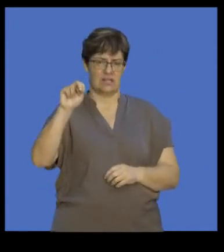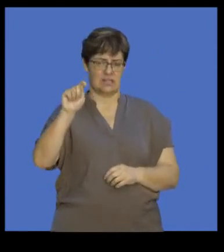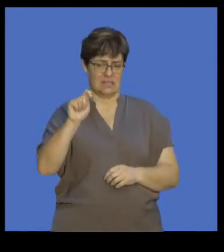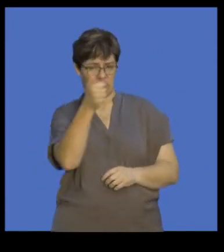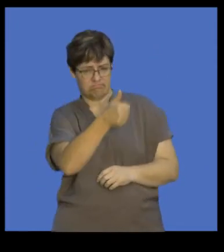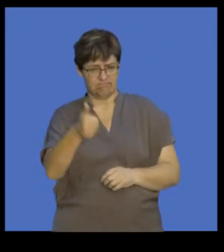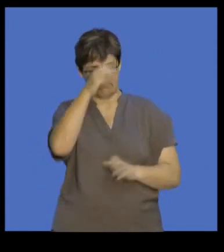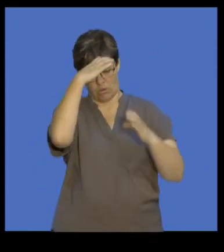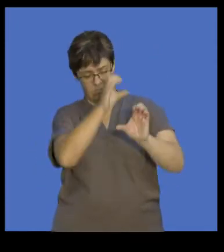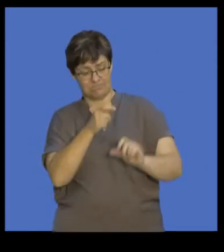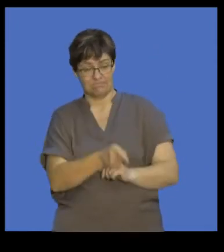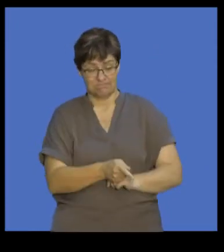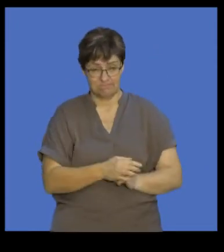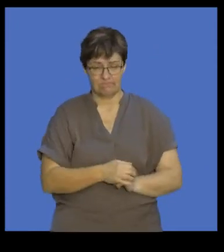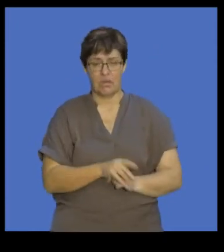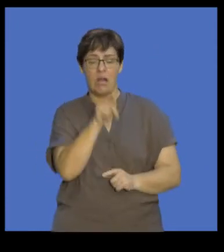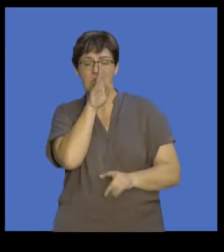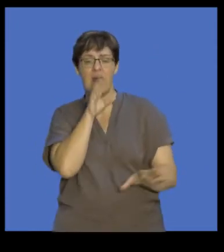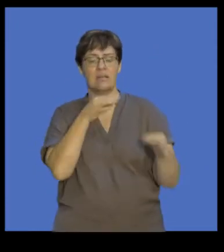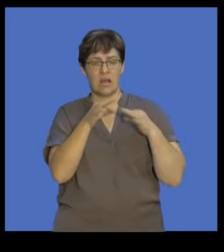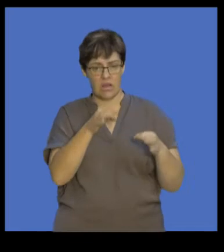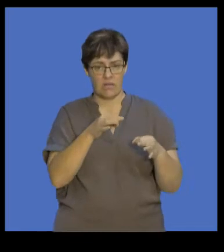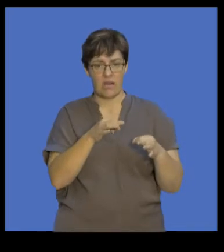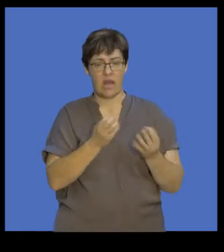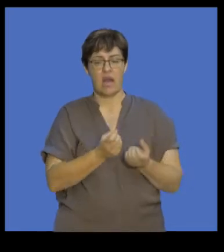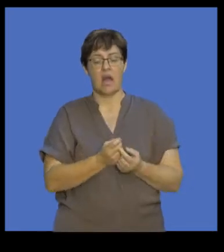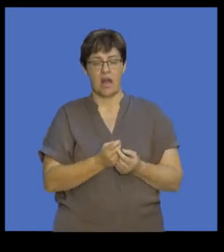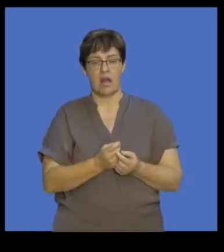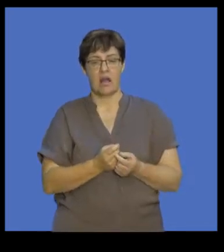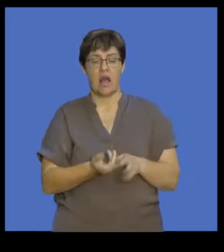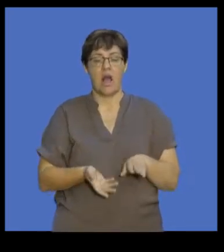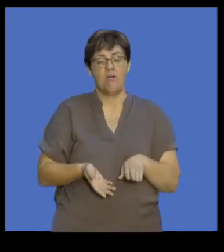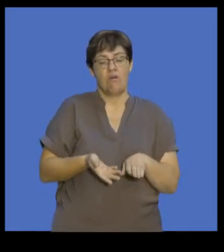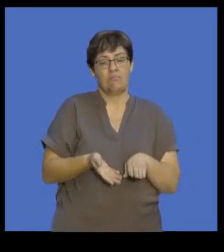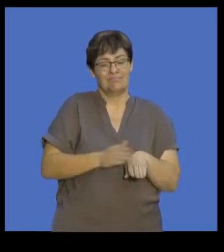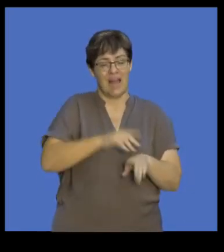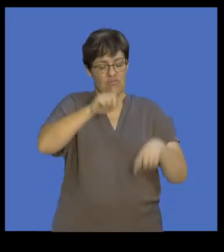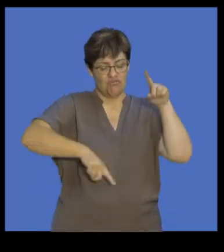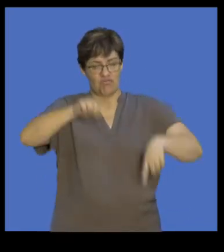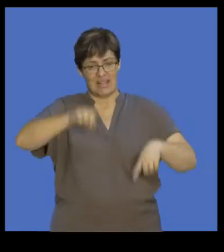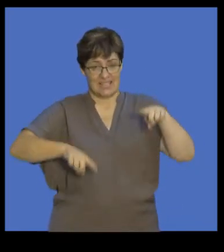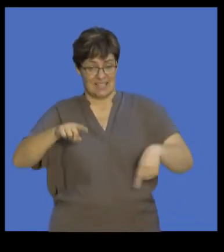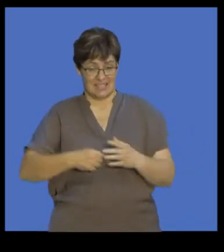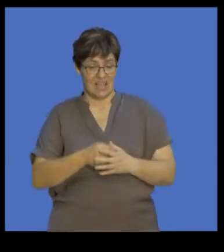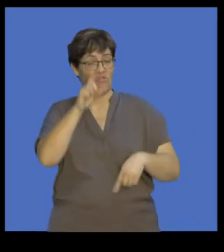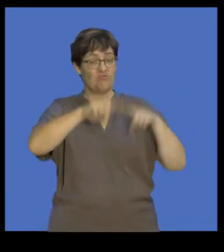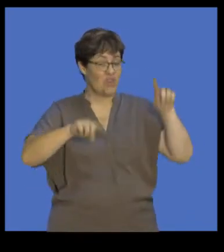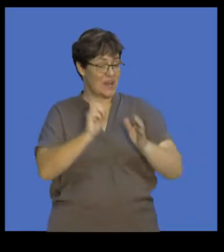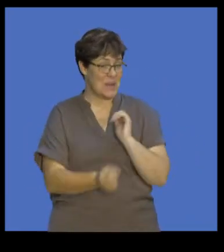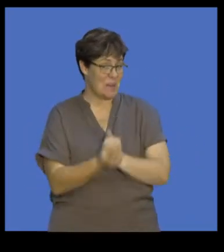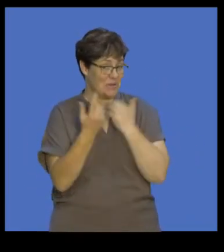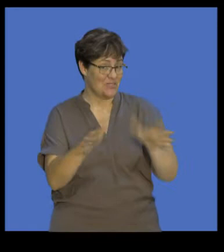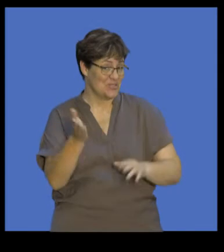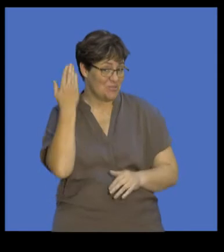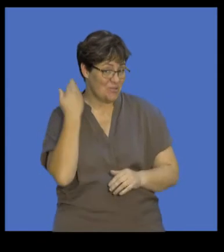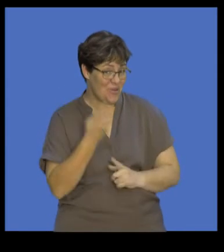main concept for today. Electric current is defined as the rate of flow of charge. Okay, the word rate has come